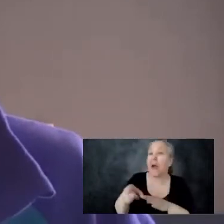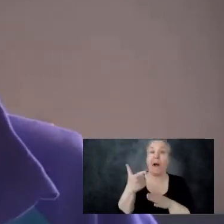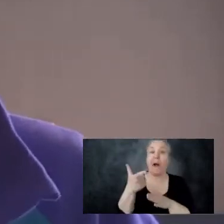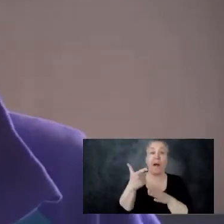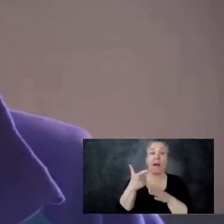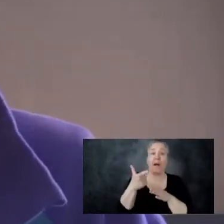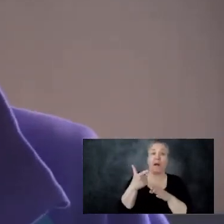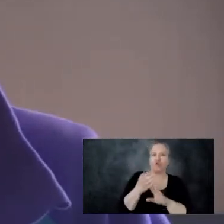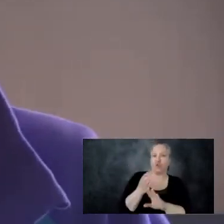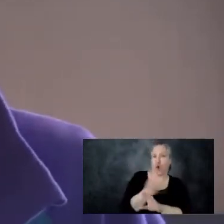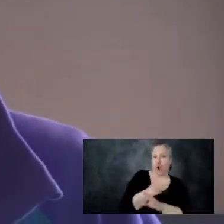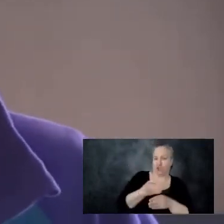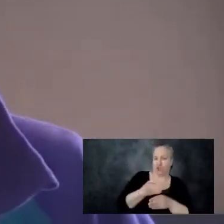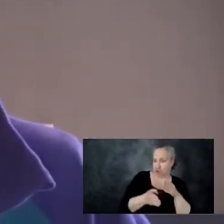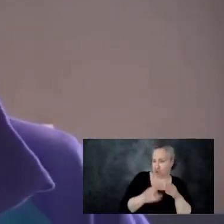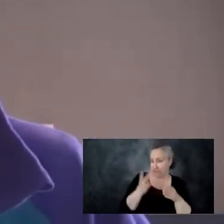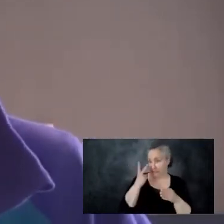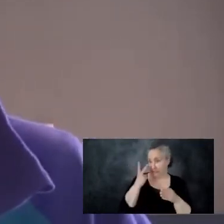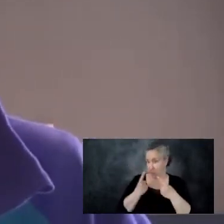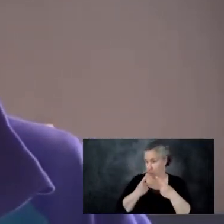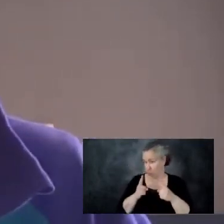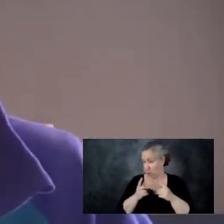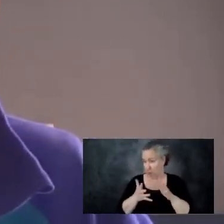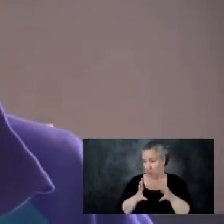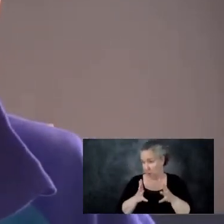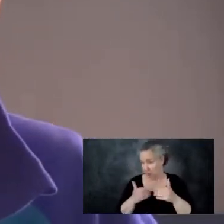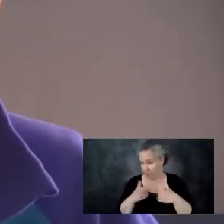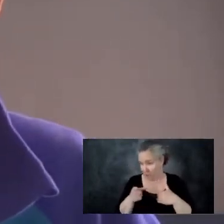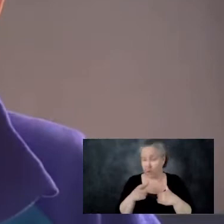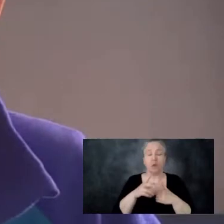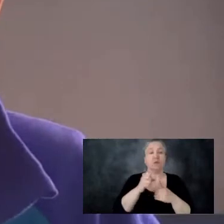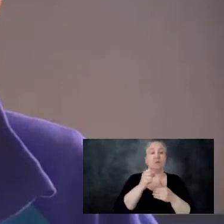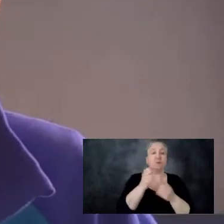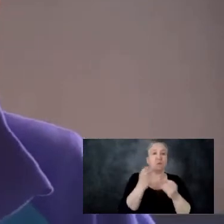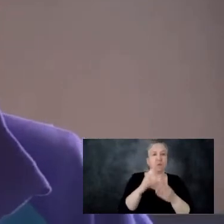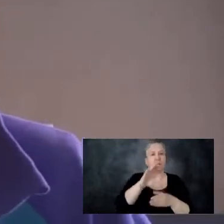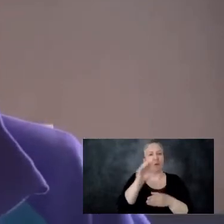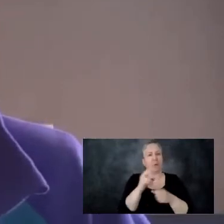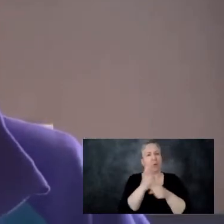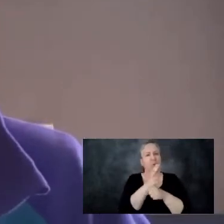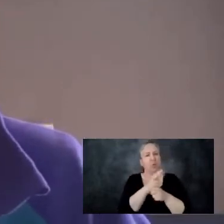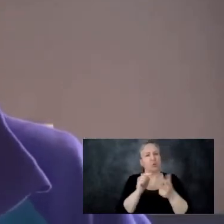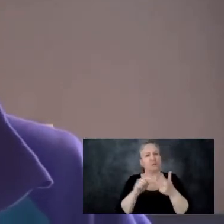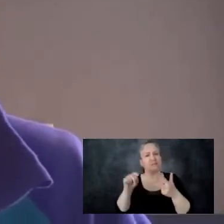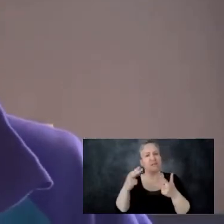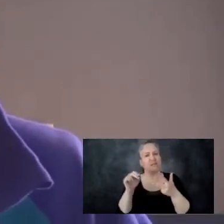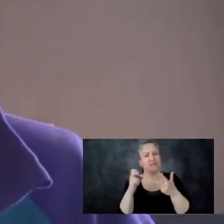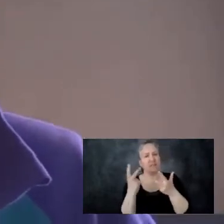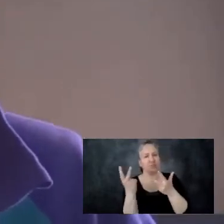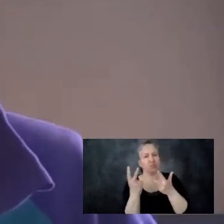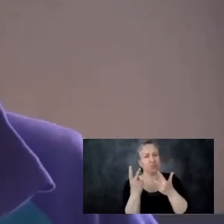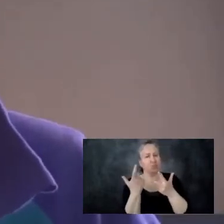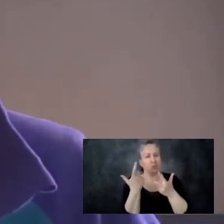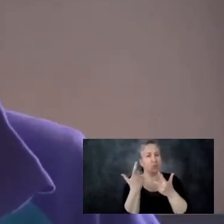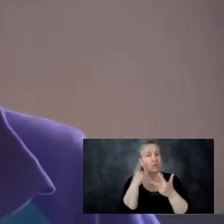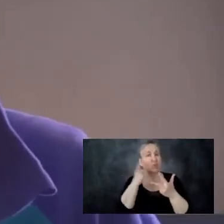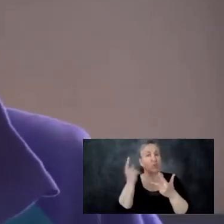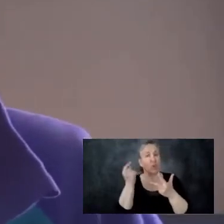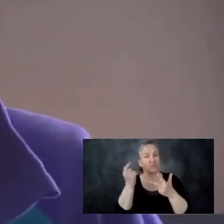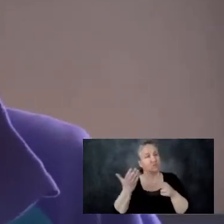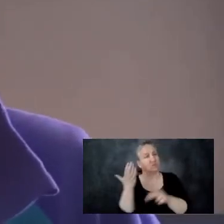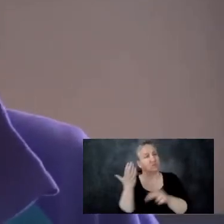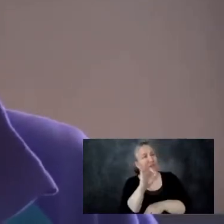how well this drug works. Now, a lot of companies are using these phase 2 clinical trials even to go to the FDA